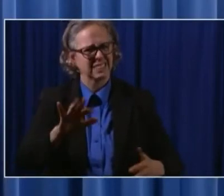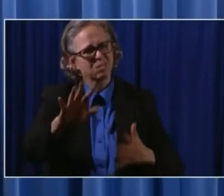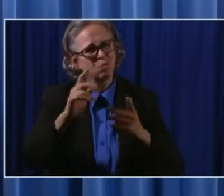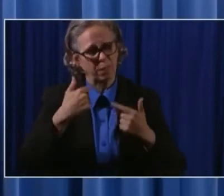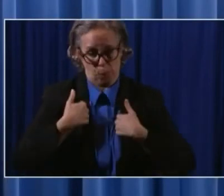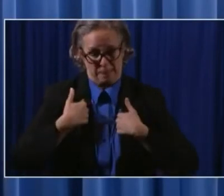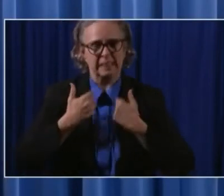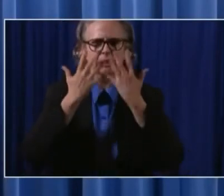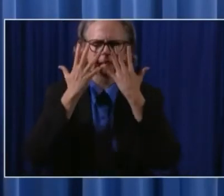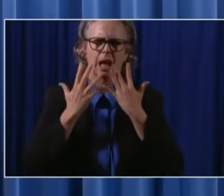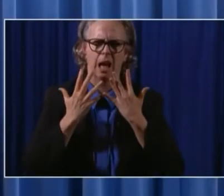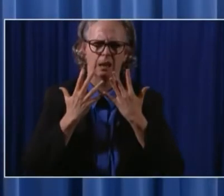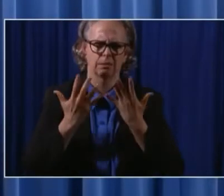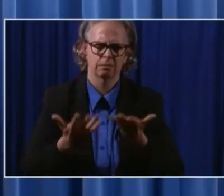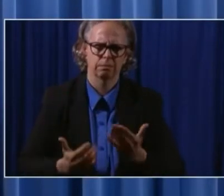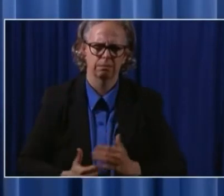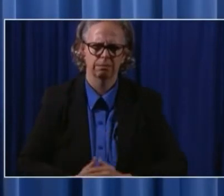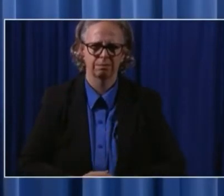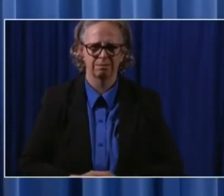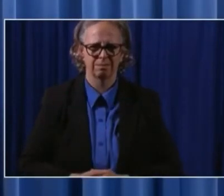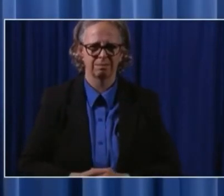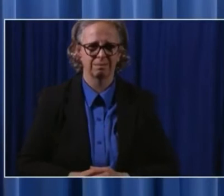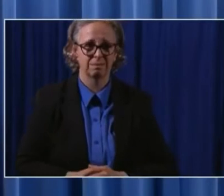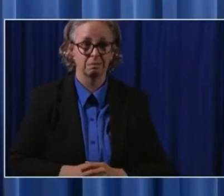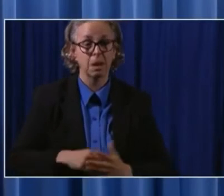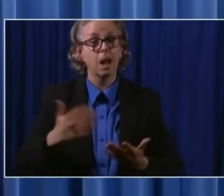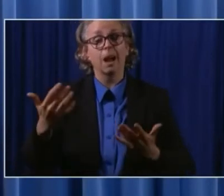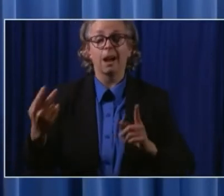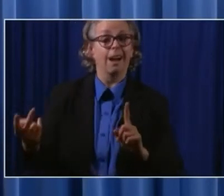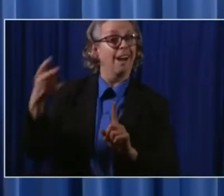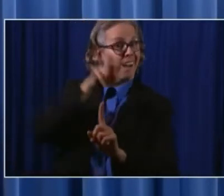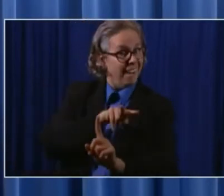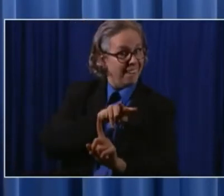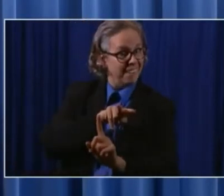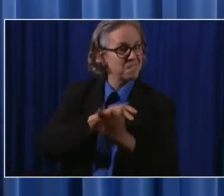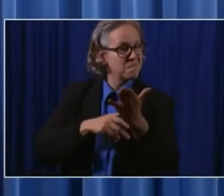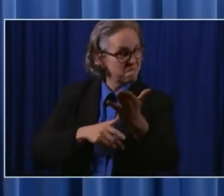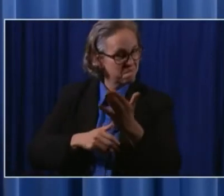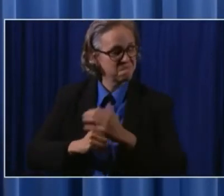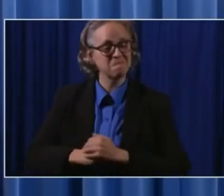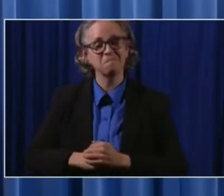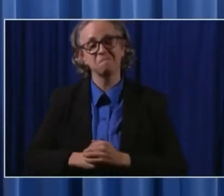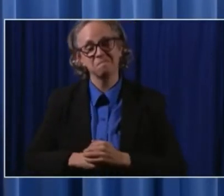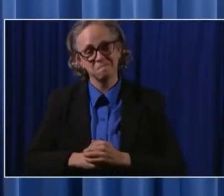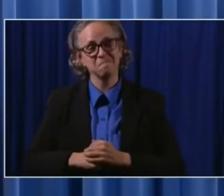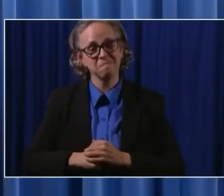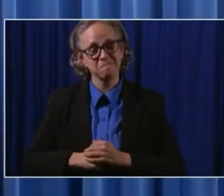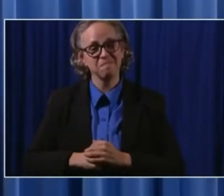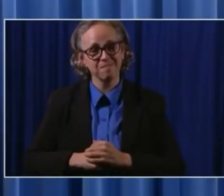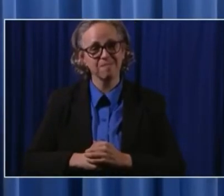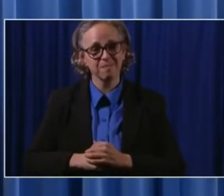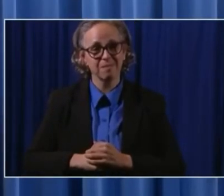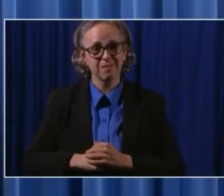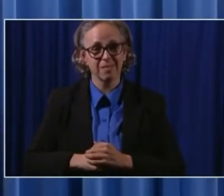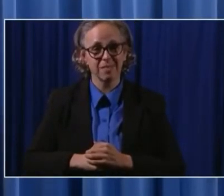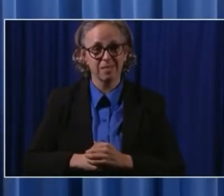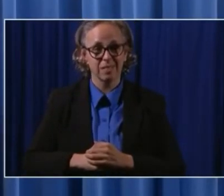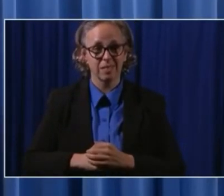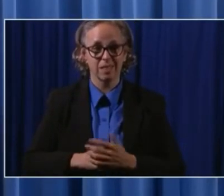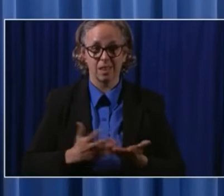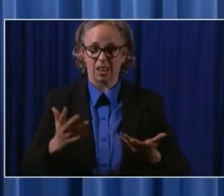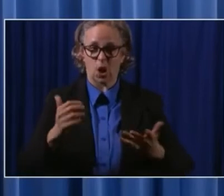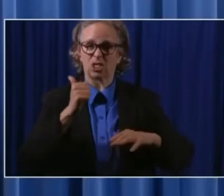The other side of that is that every time you see a case where someone is charged with public